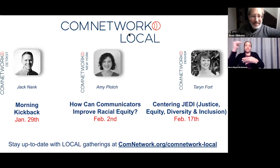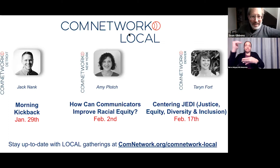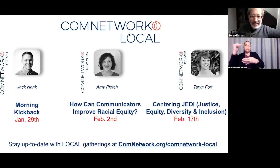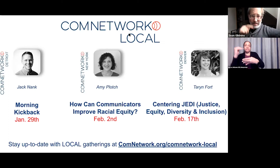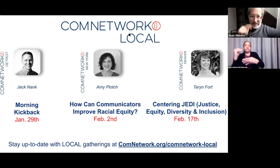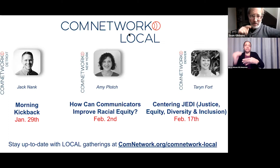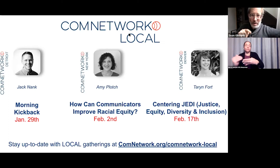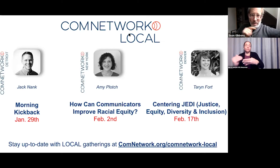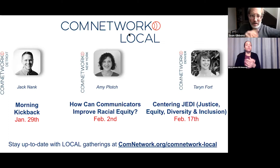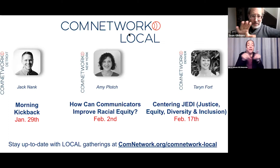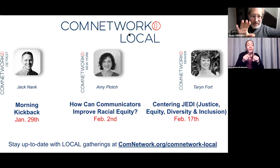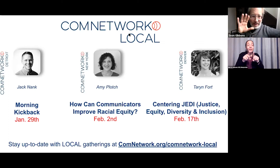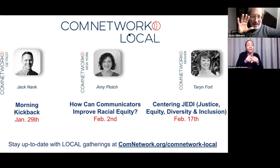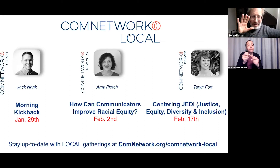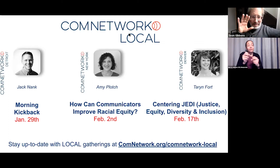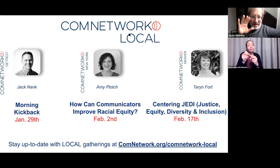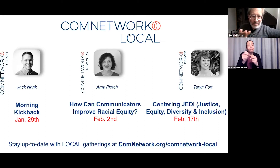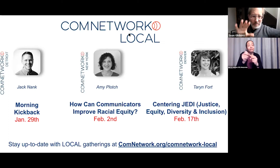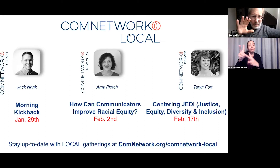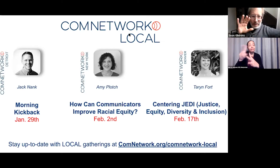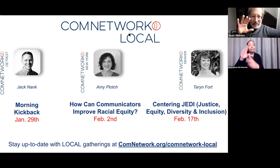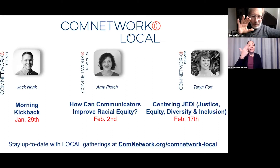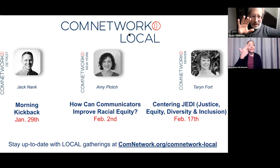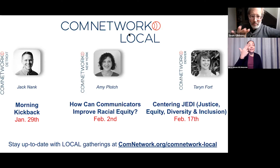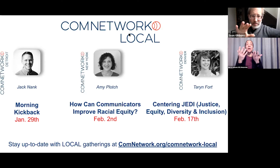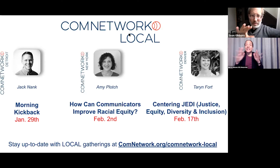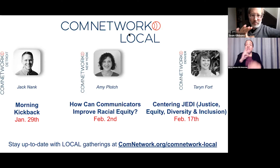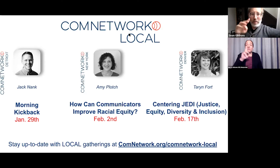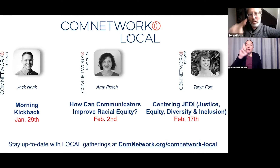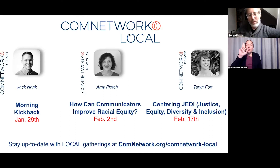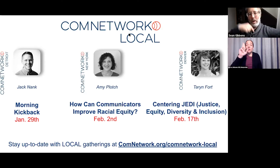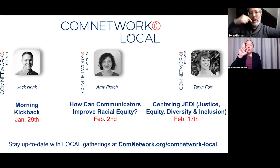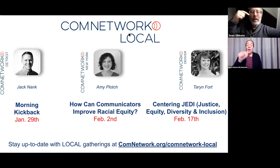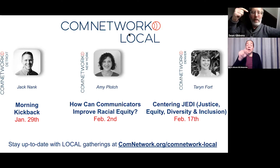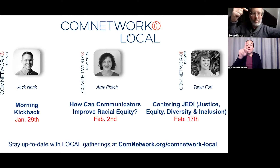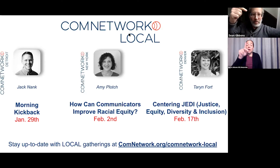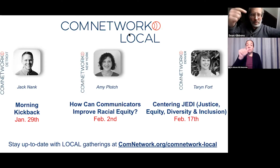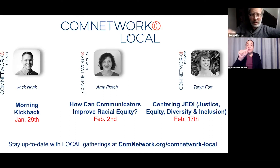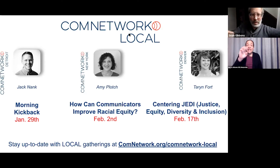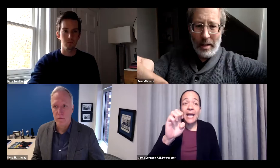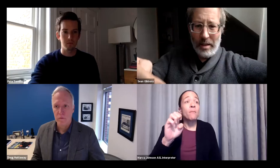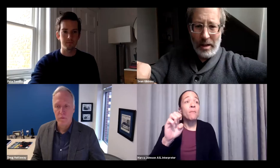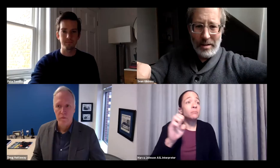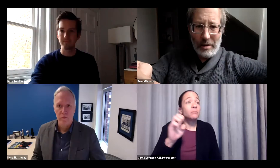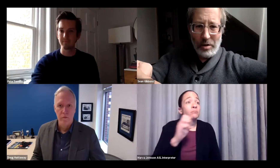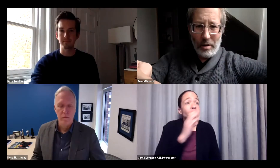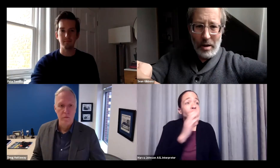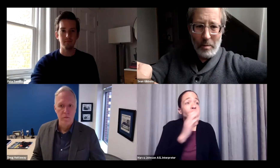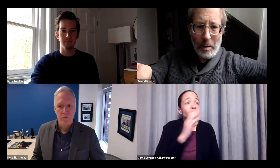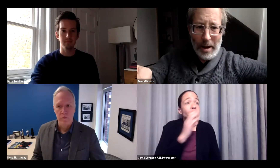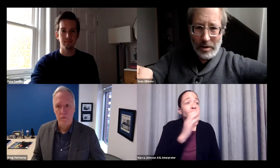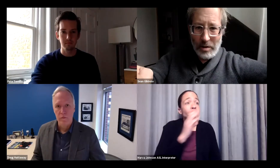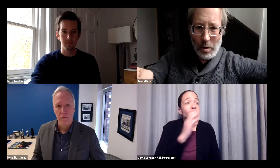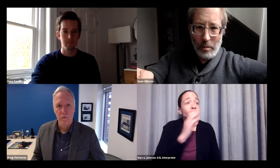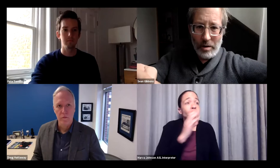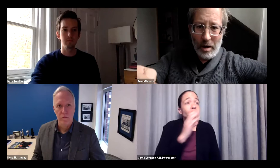right, I think that's all little updates, and that has everybody that we have with us so far. So let's go ahead, Mr. T. I think it's now time for me